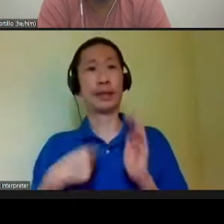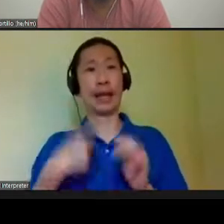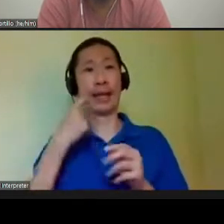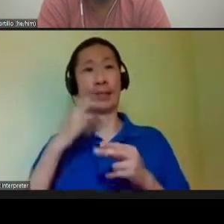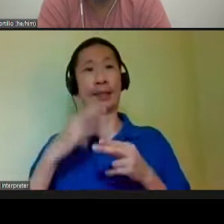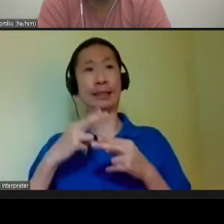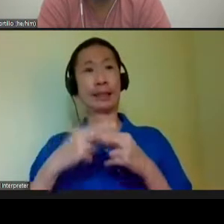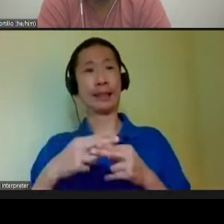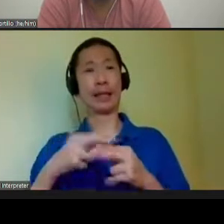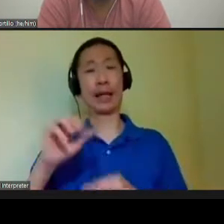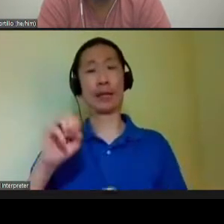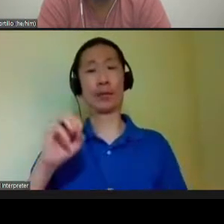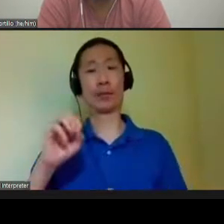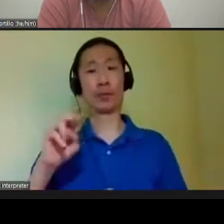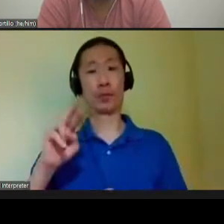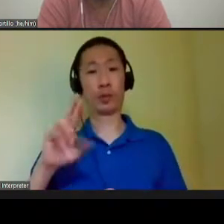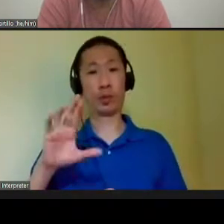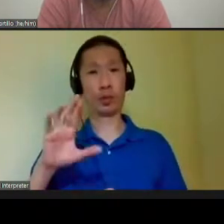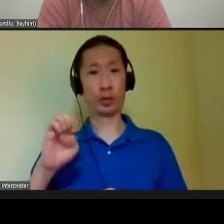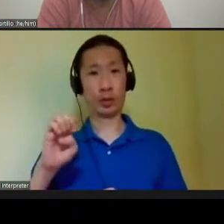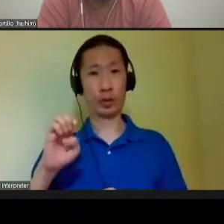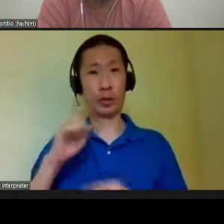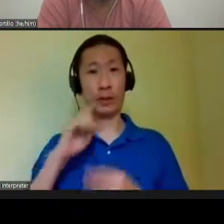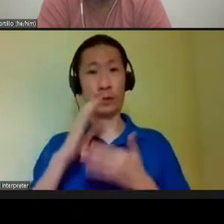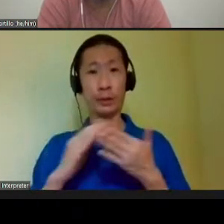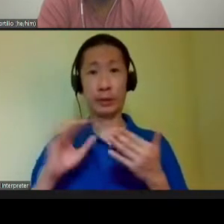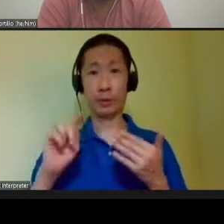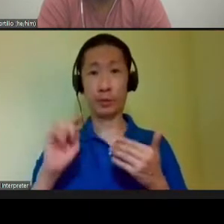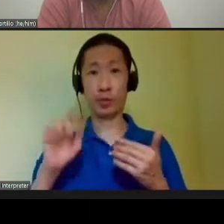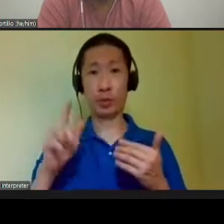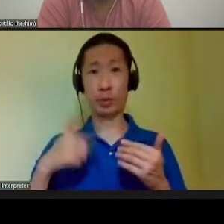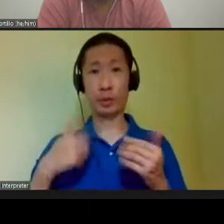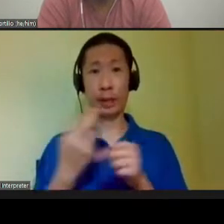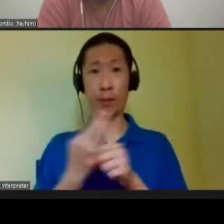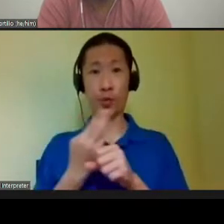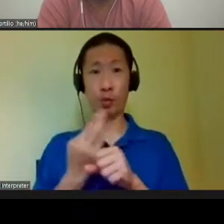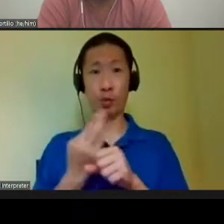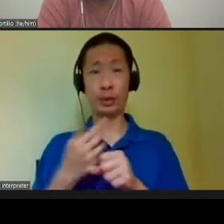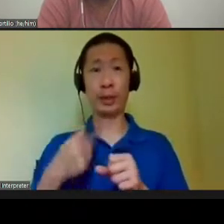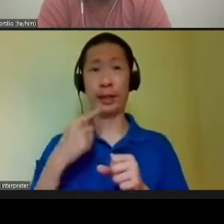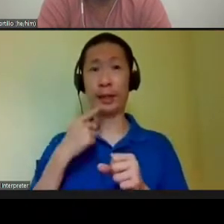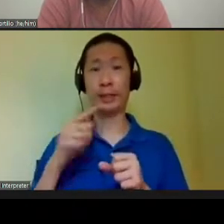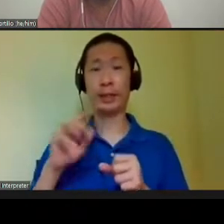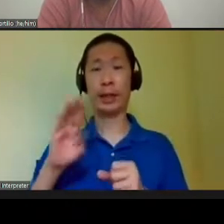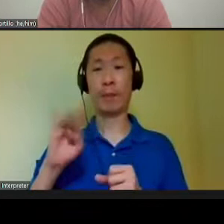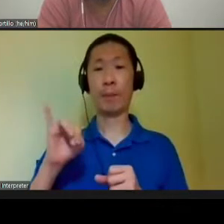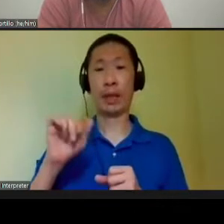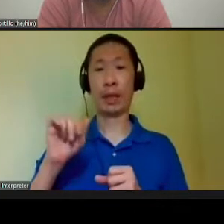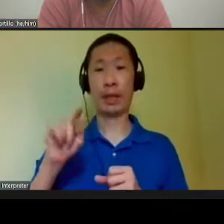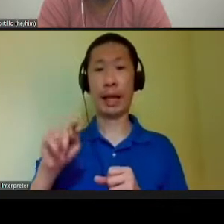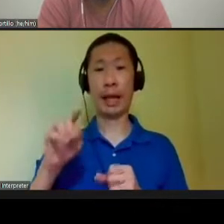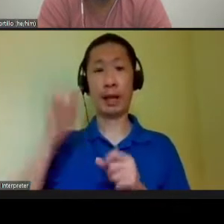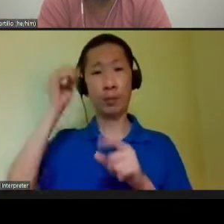the source of a couple of the tools that I'm using. I named the Boulay Brothers and Liz